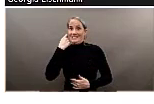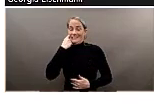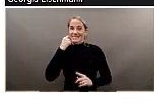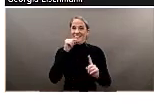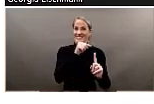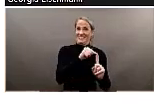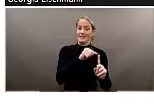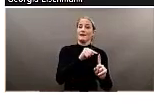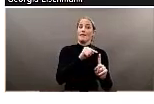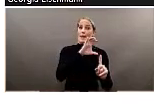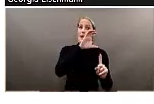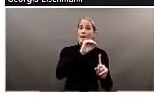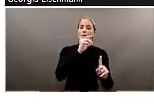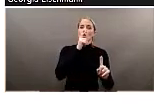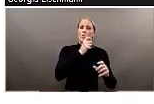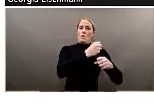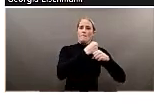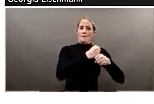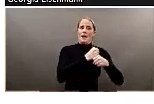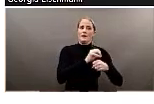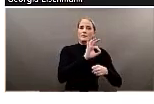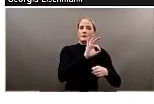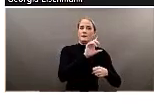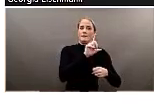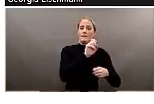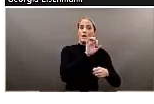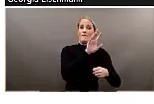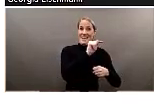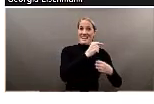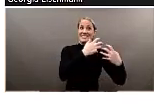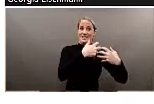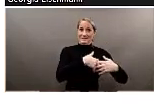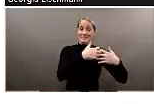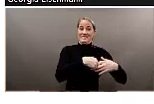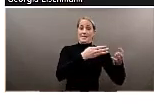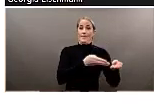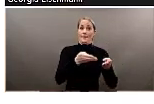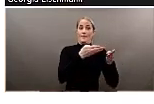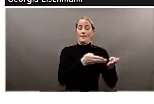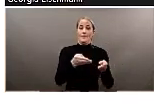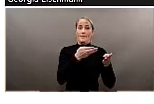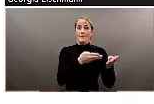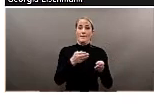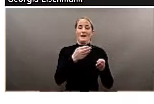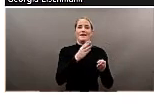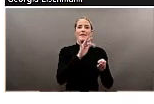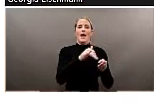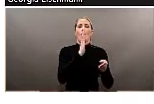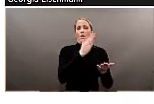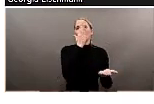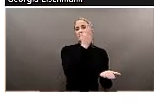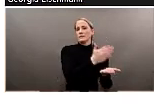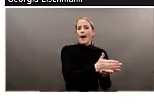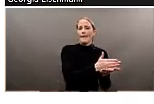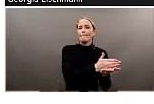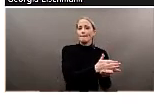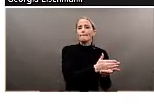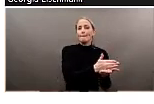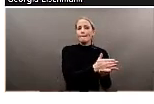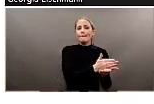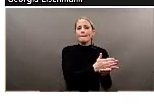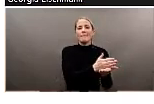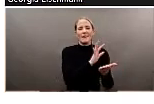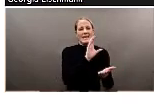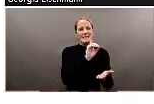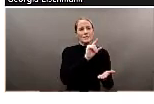the manufacturer of this inhaled corticosteroid is, the brand name is no longer